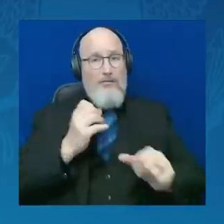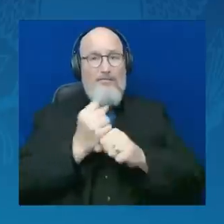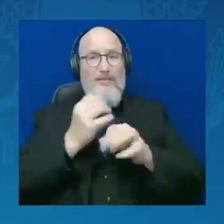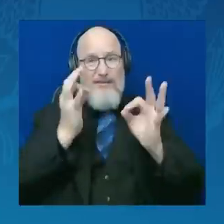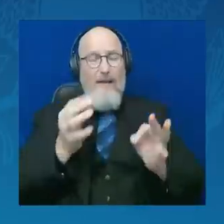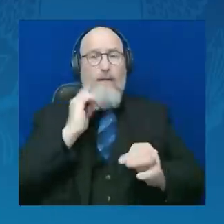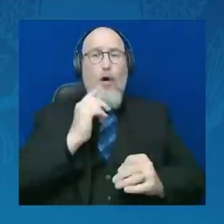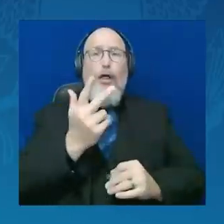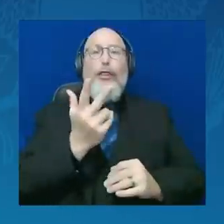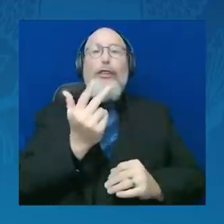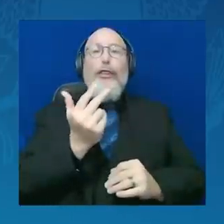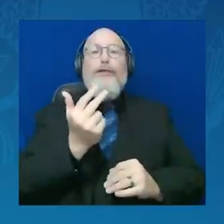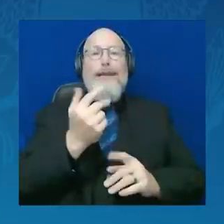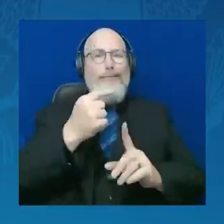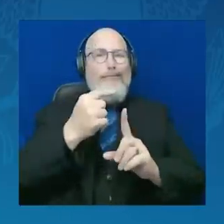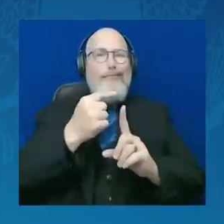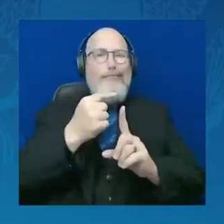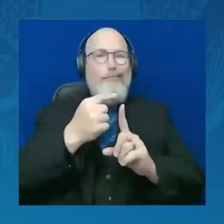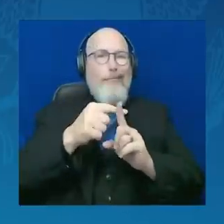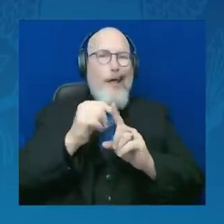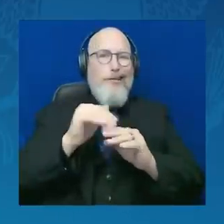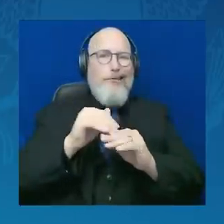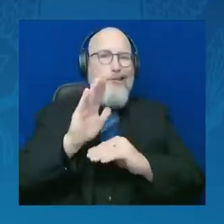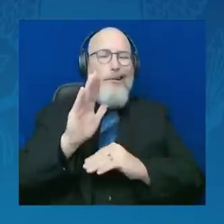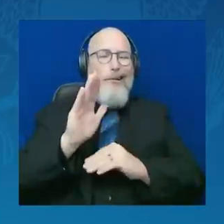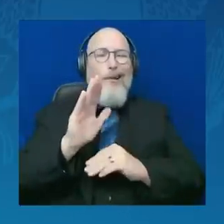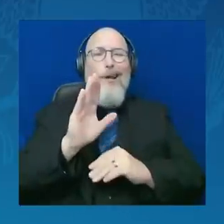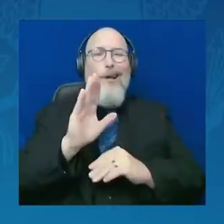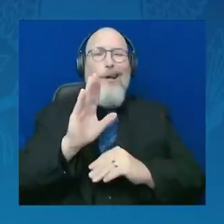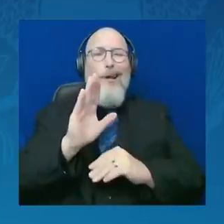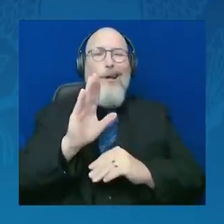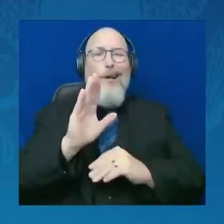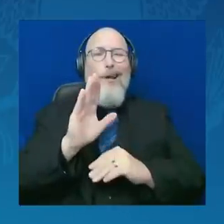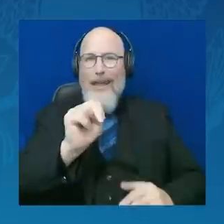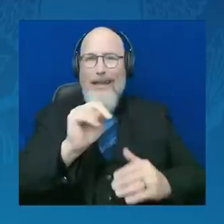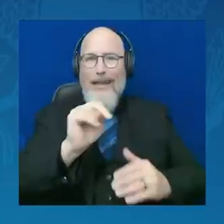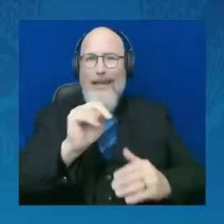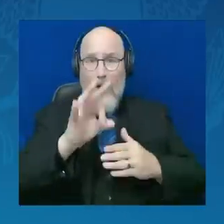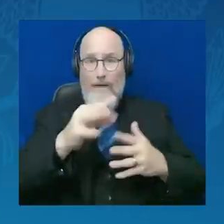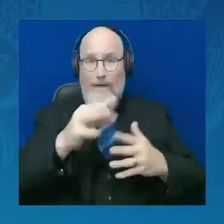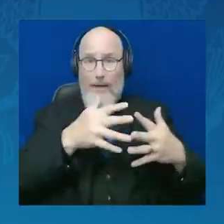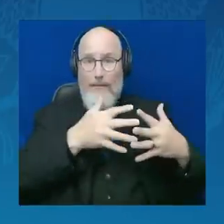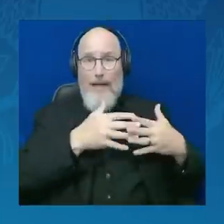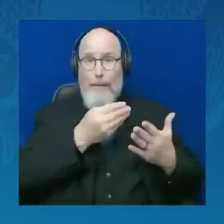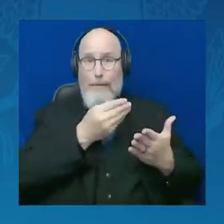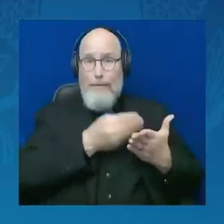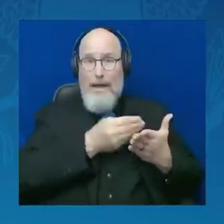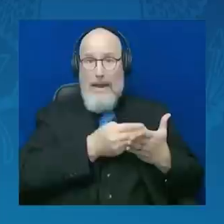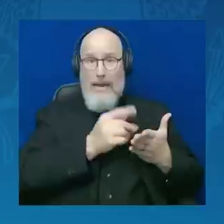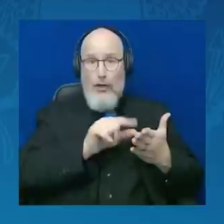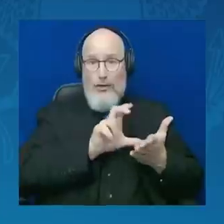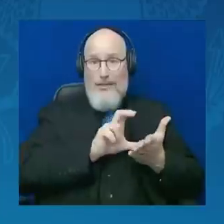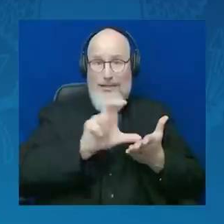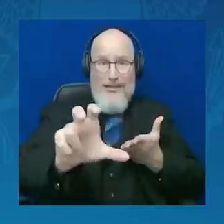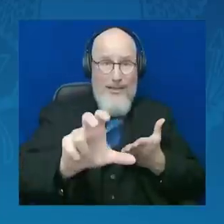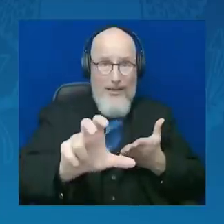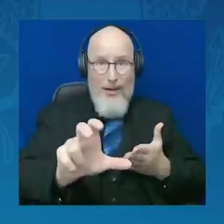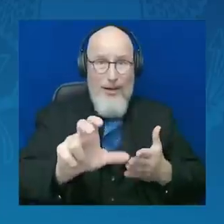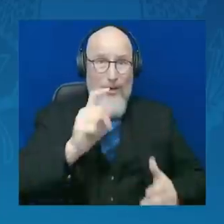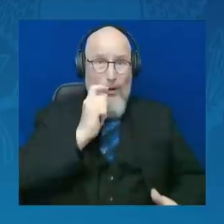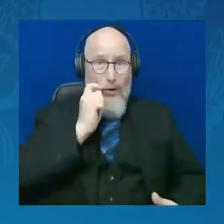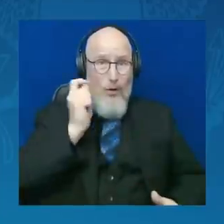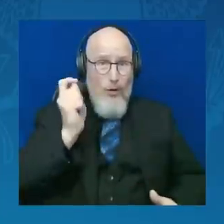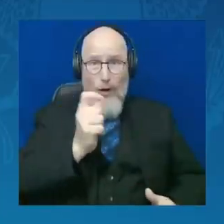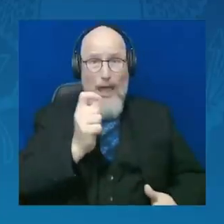$13-plus billion of United States, of U.S. money, to go to Ukraine and our European allies to